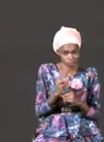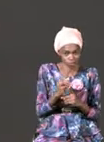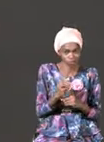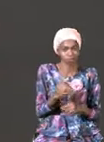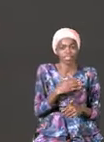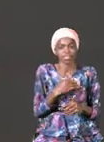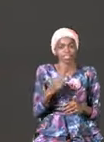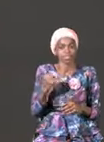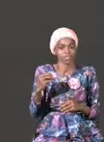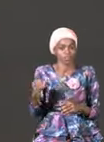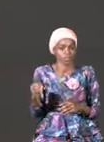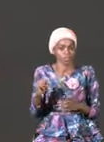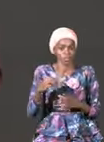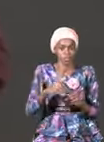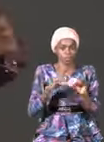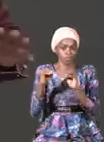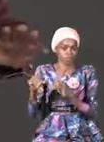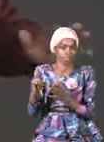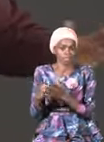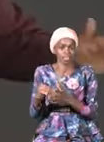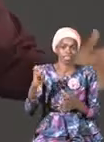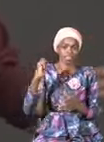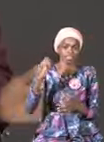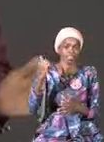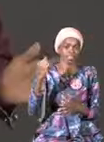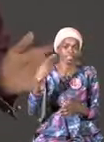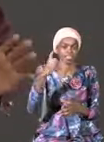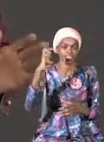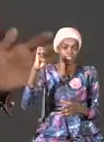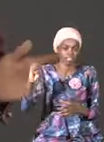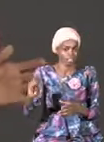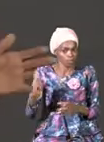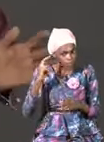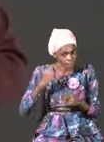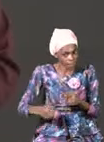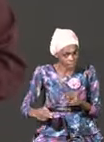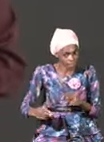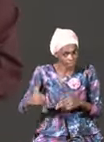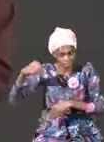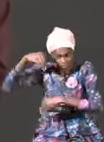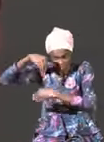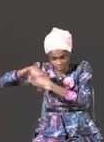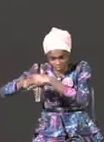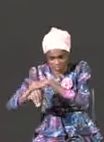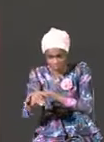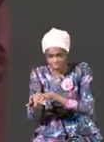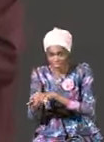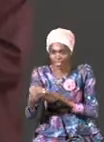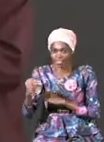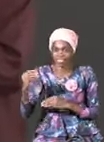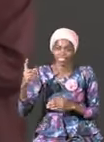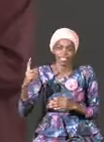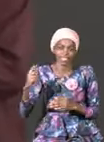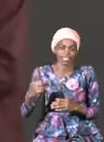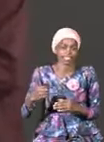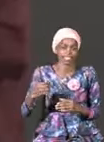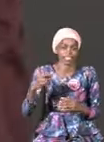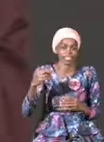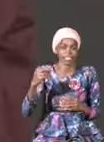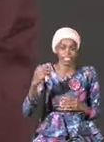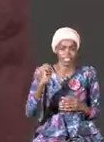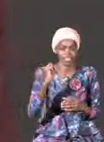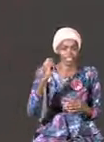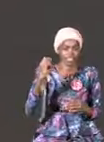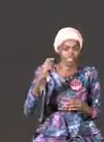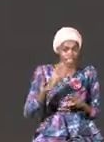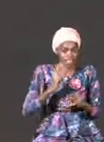that eagle egg in the midst of the other eggs, and